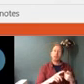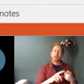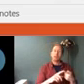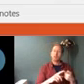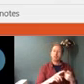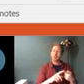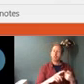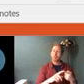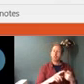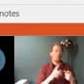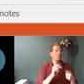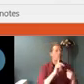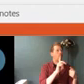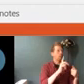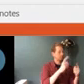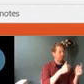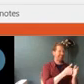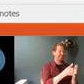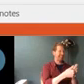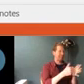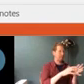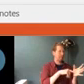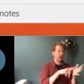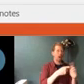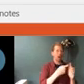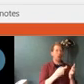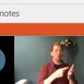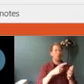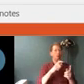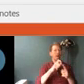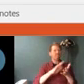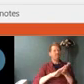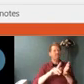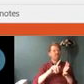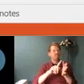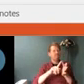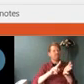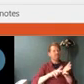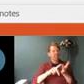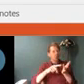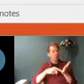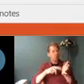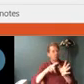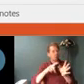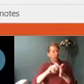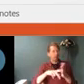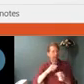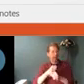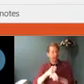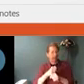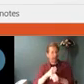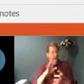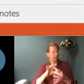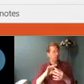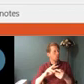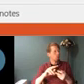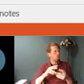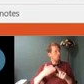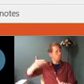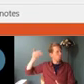beyond the standard markers? And that is about phenotyping and estimation of biogeographic ancestry. So for example,